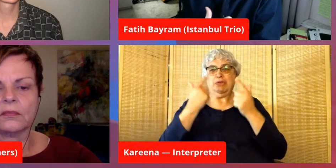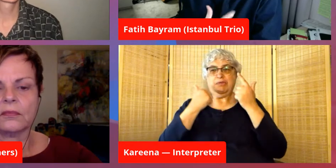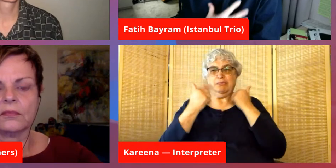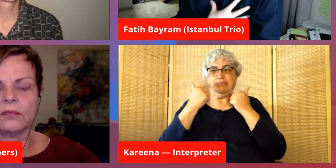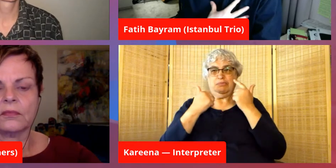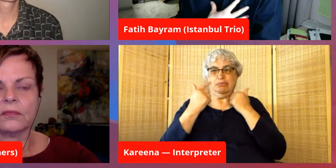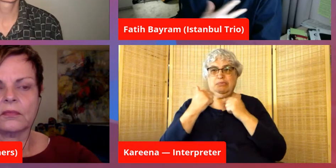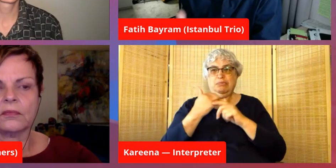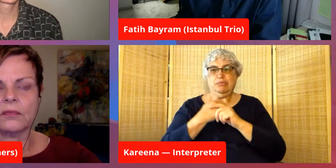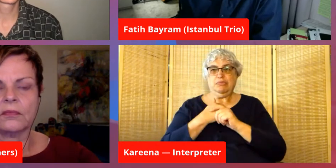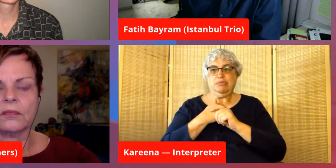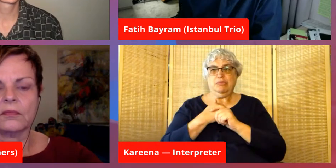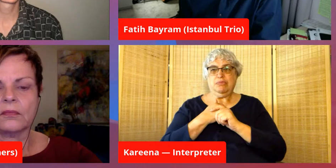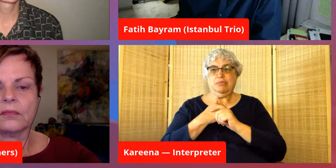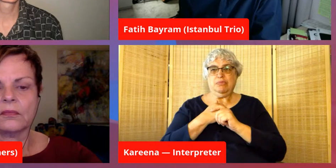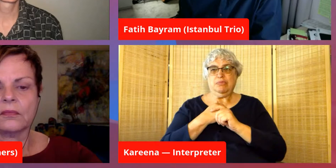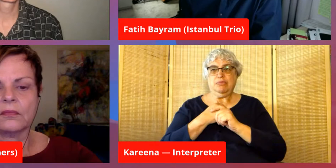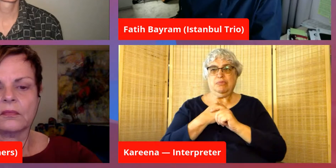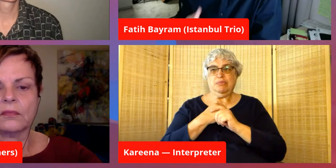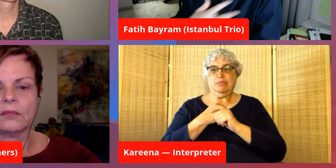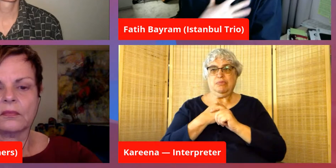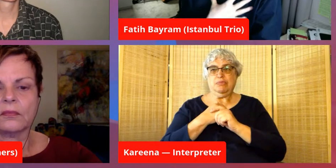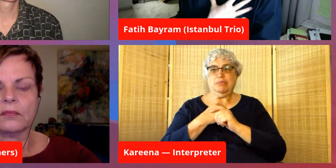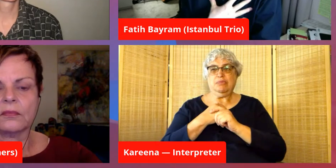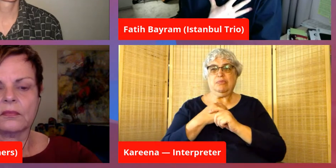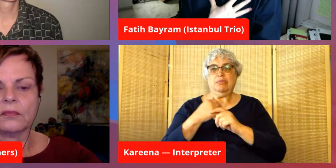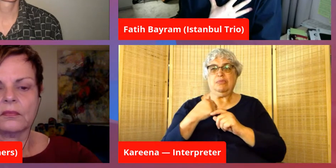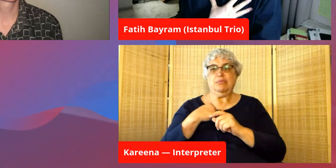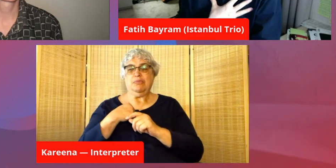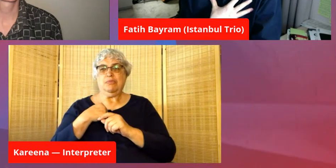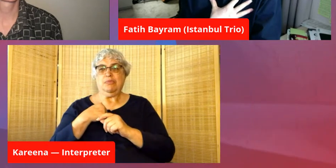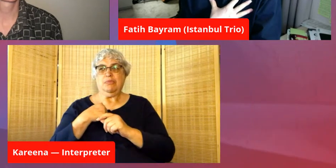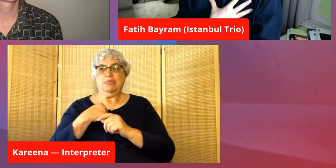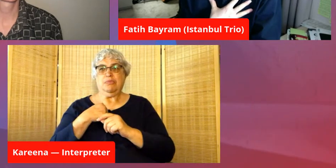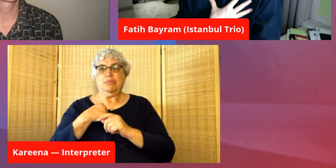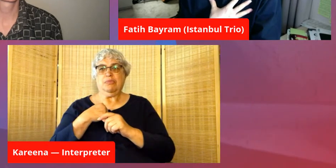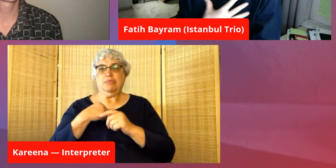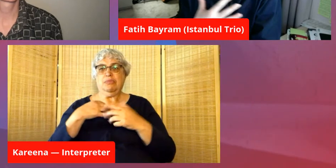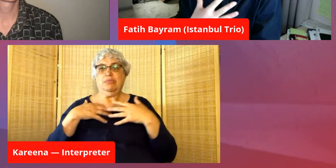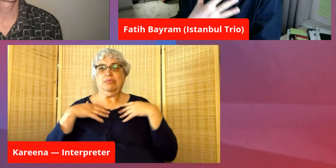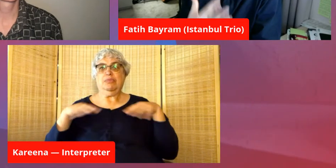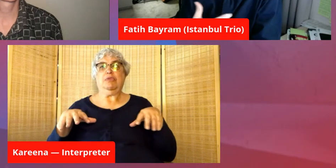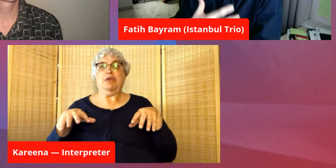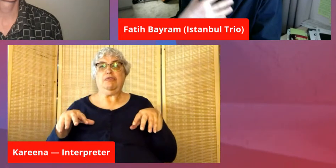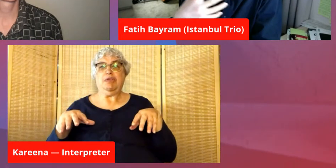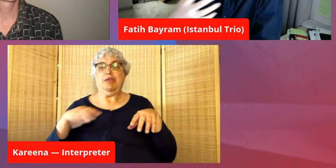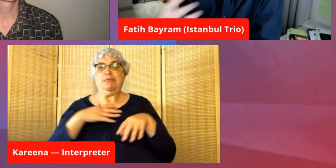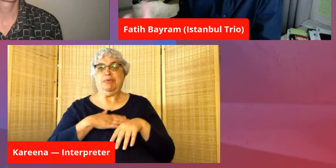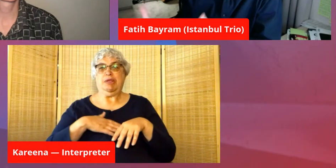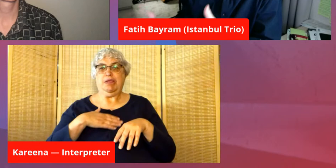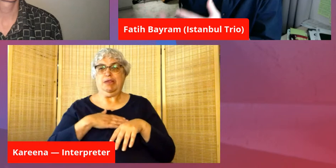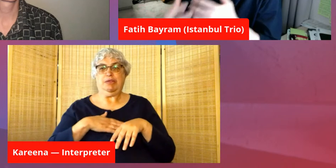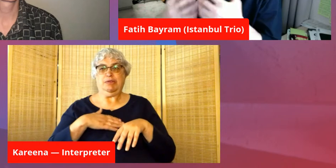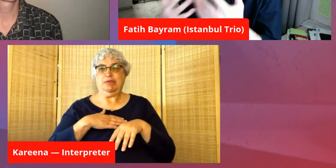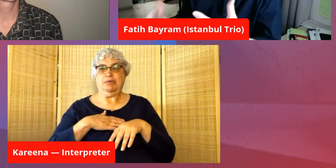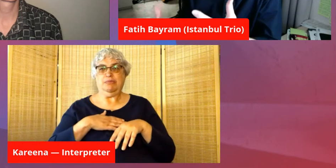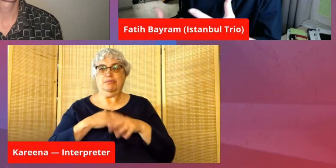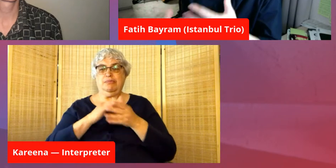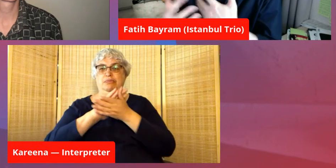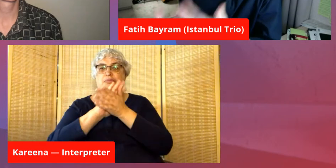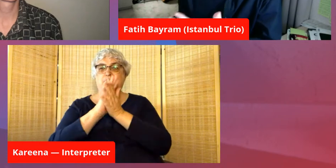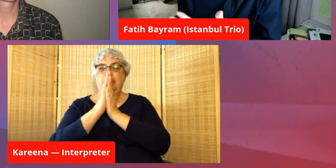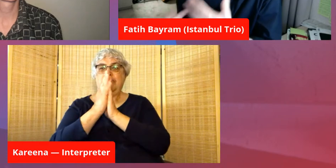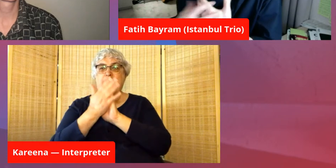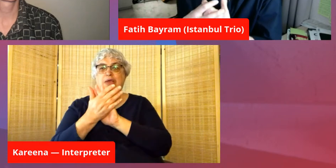hali perişanıma bak, which is, I am devastated. Please become some sort